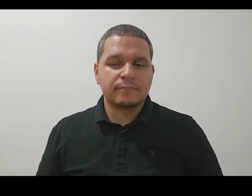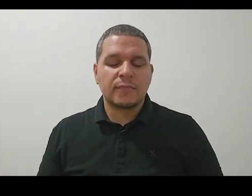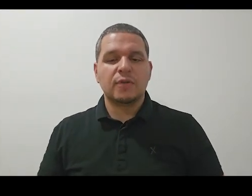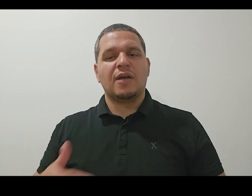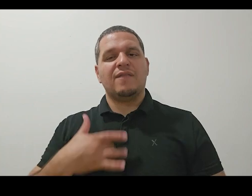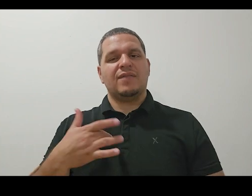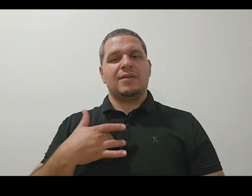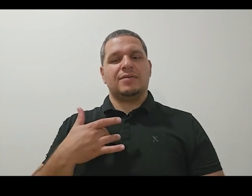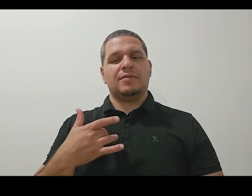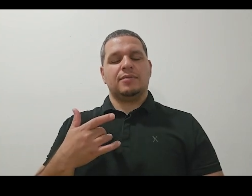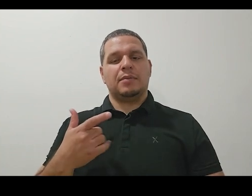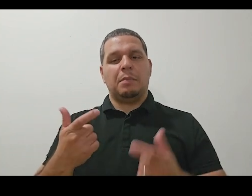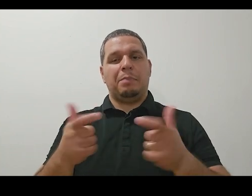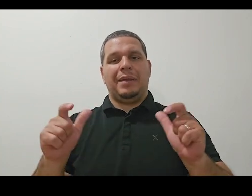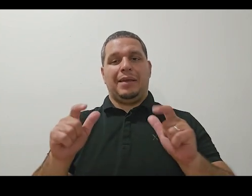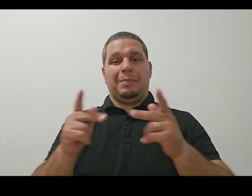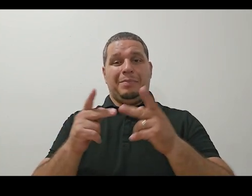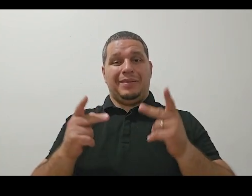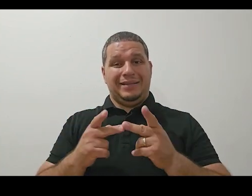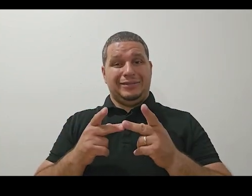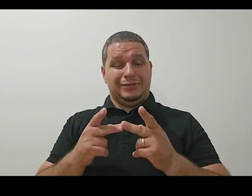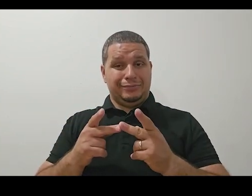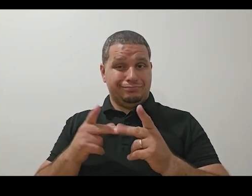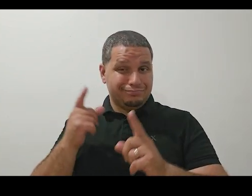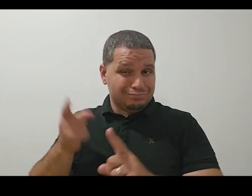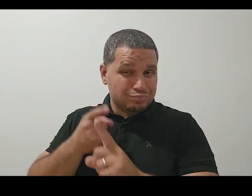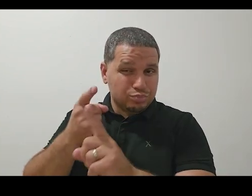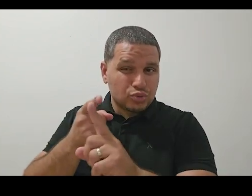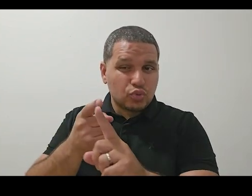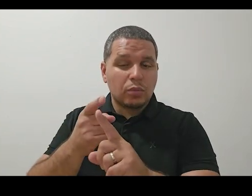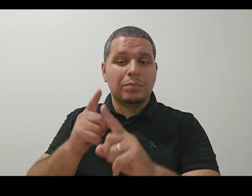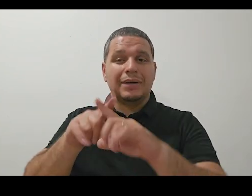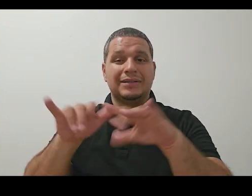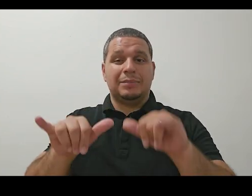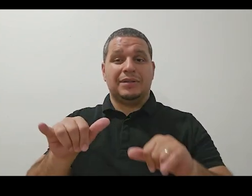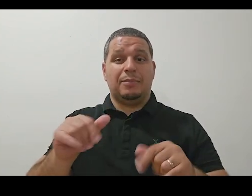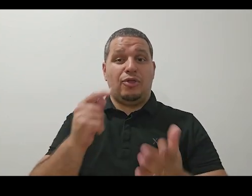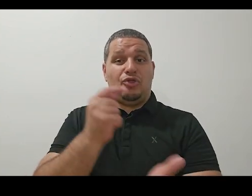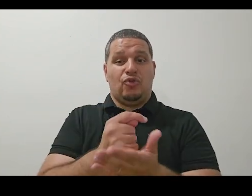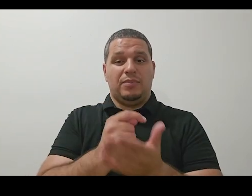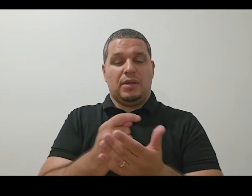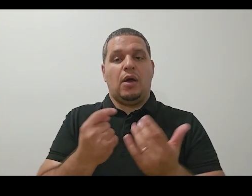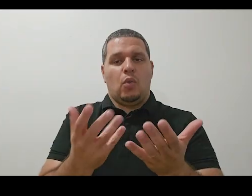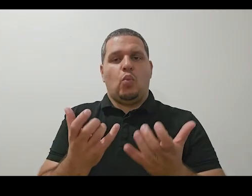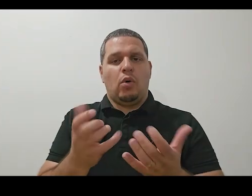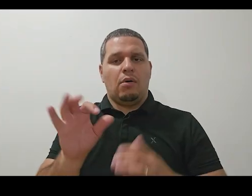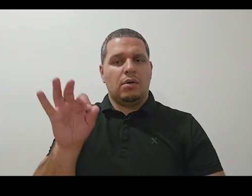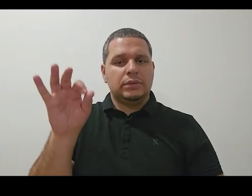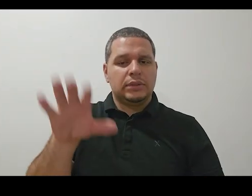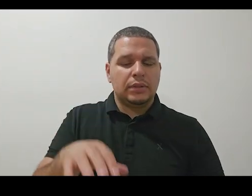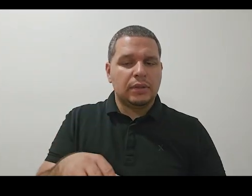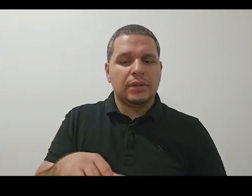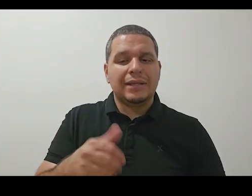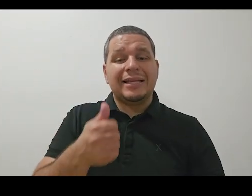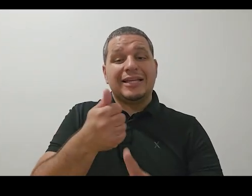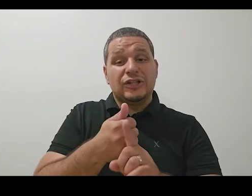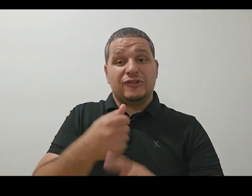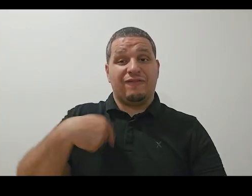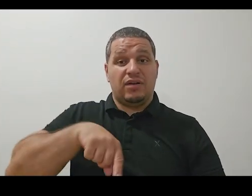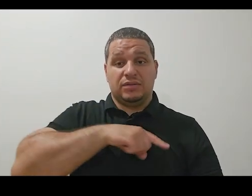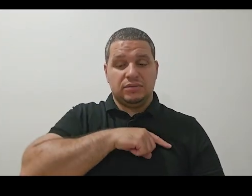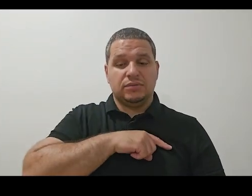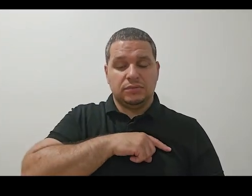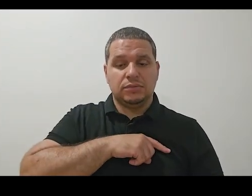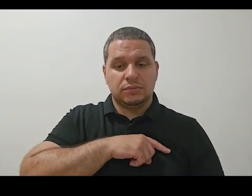it's a good place to pursue to be. But at the same time, as a therapist, I also want to say each